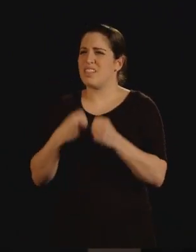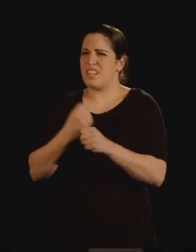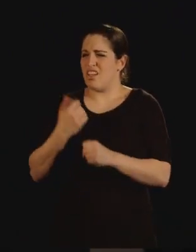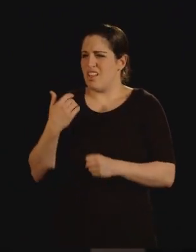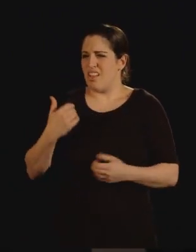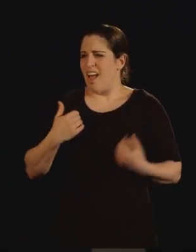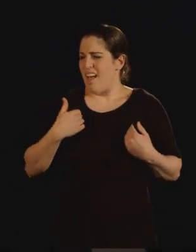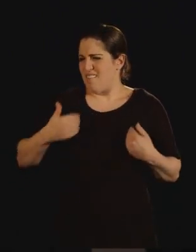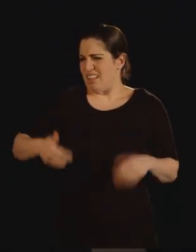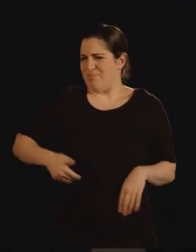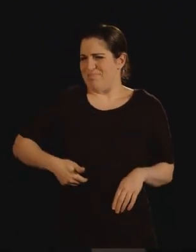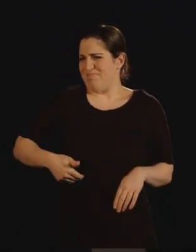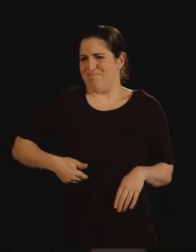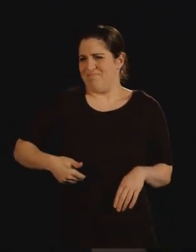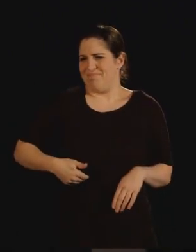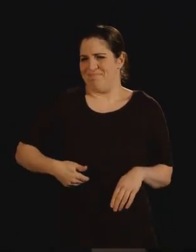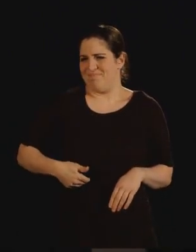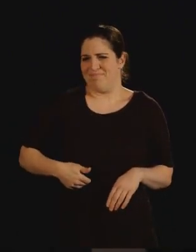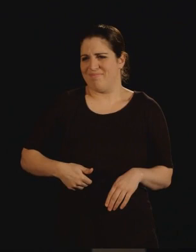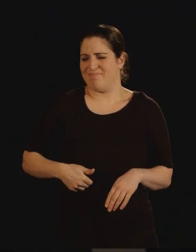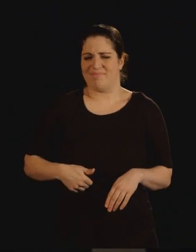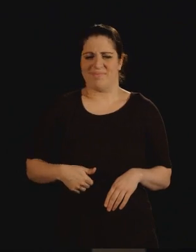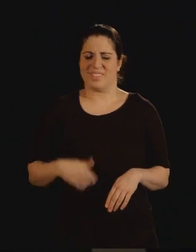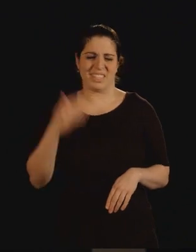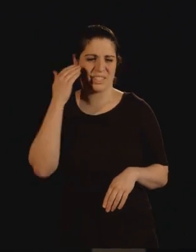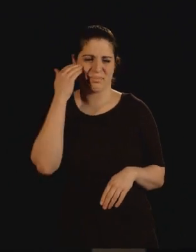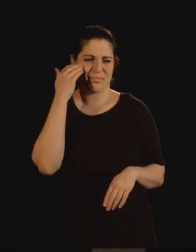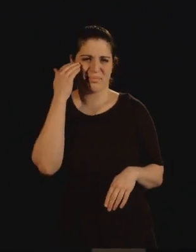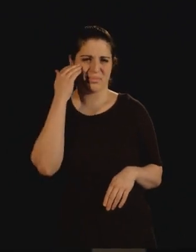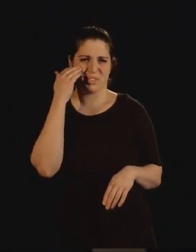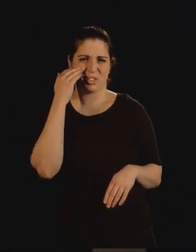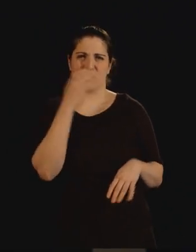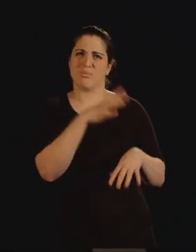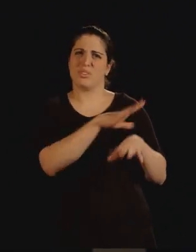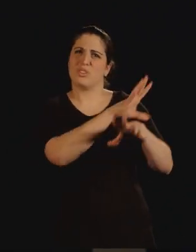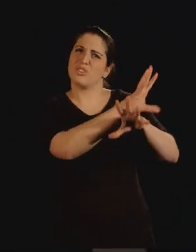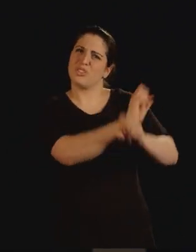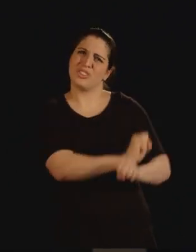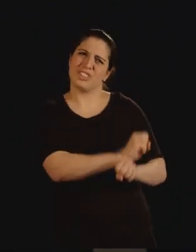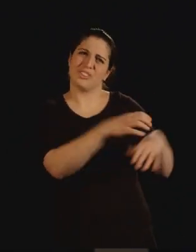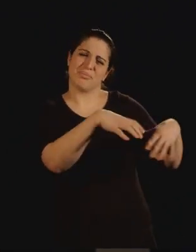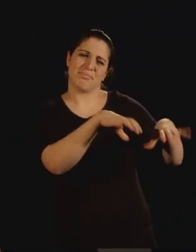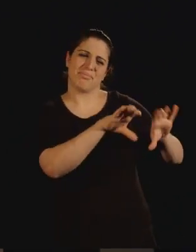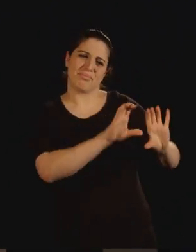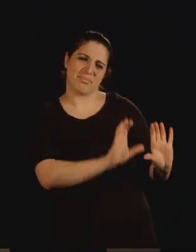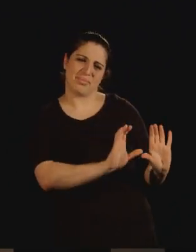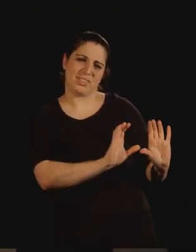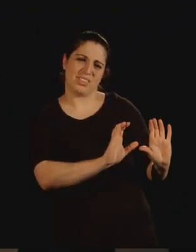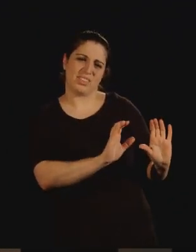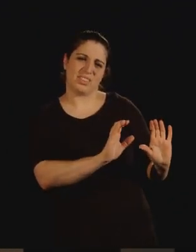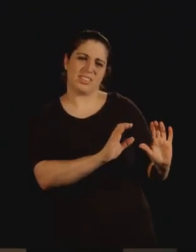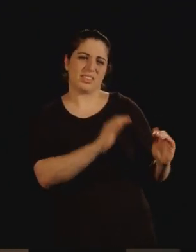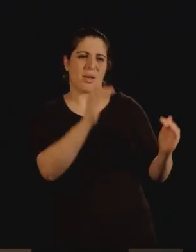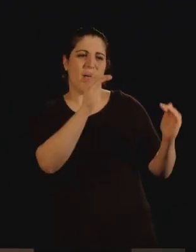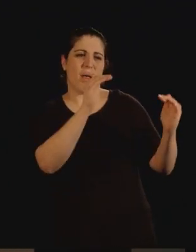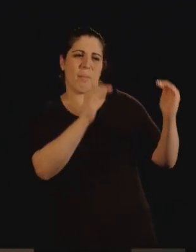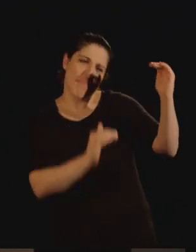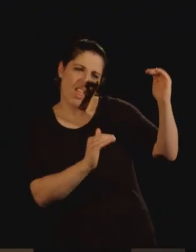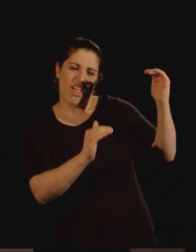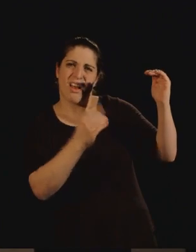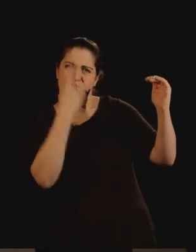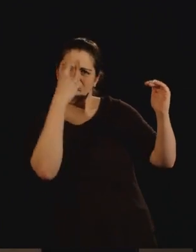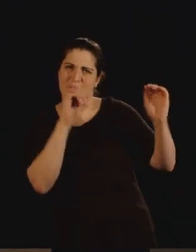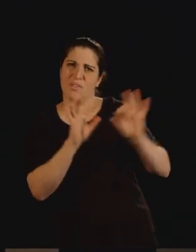that nagging feeling that the impersonal nature of the traditional burial experience was falling short for the